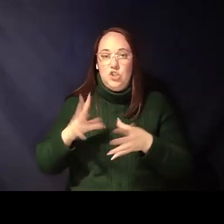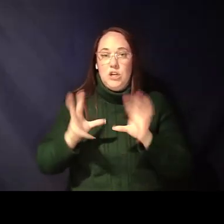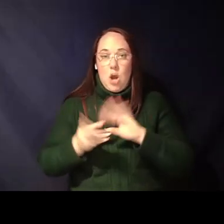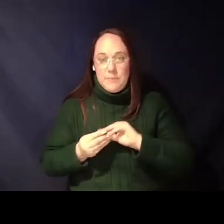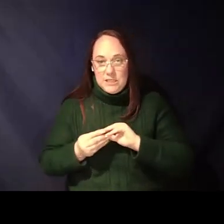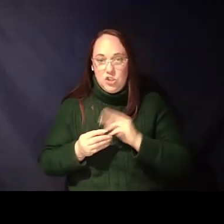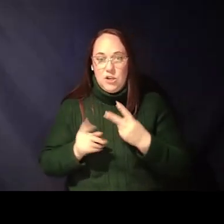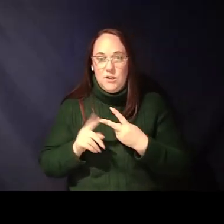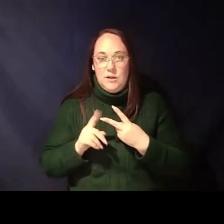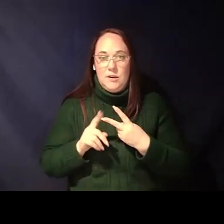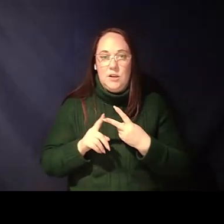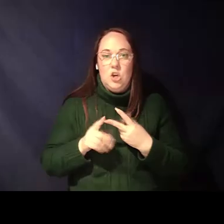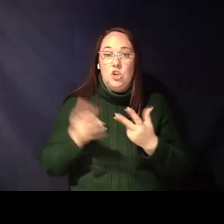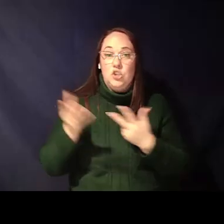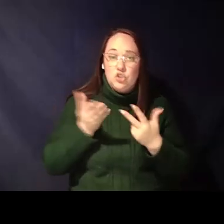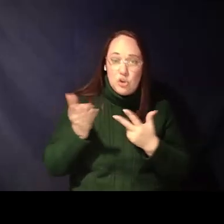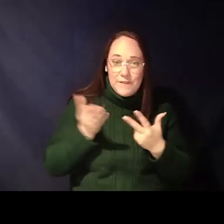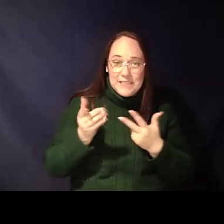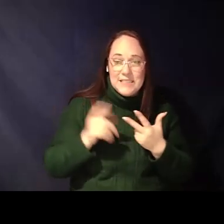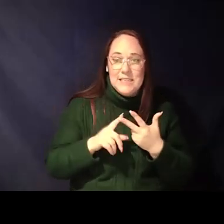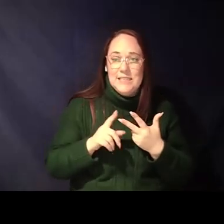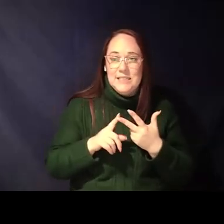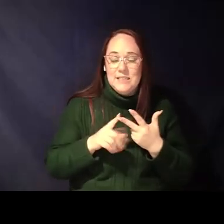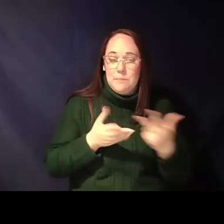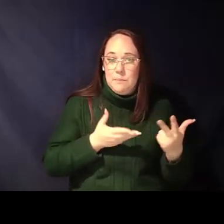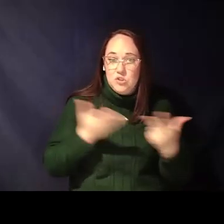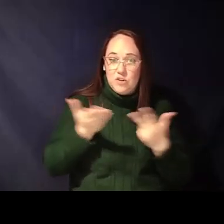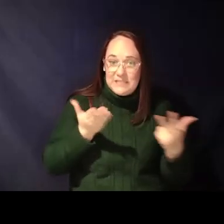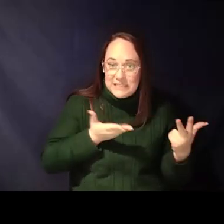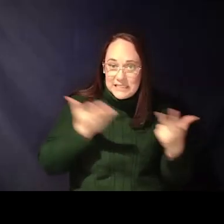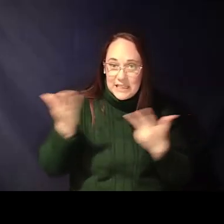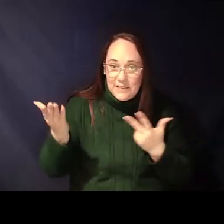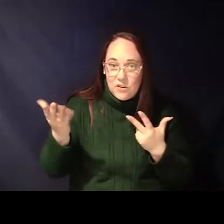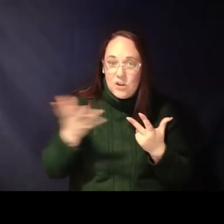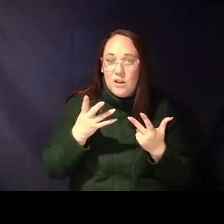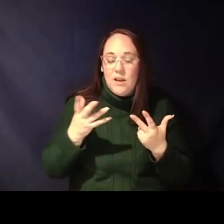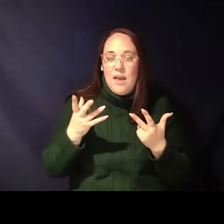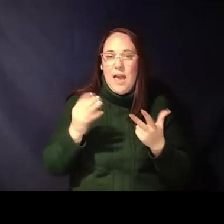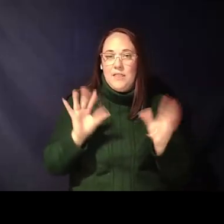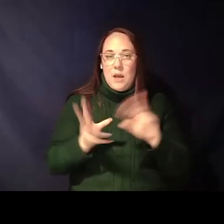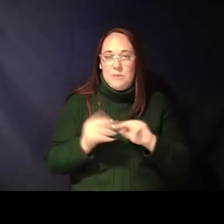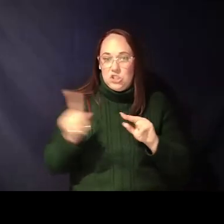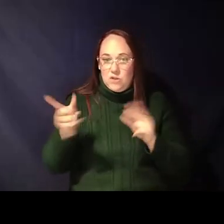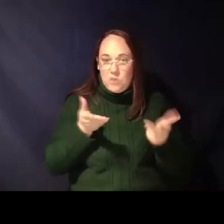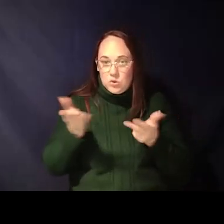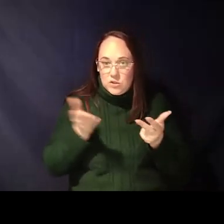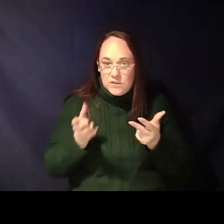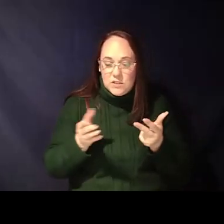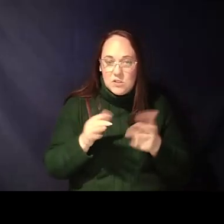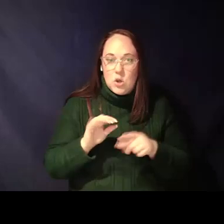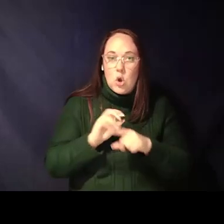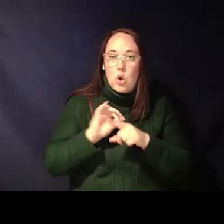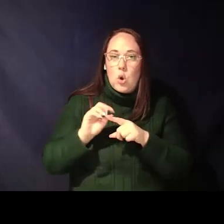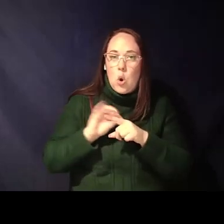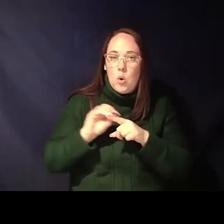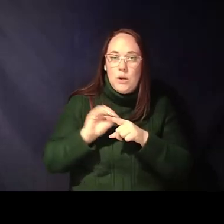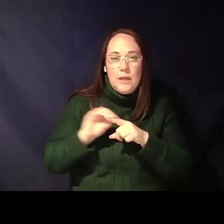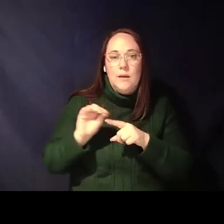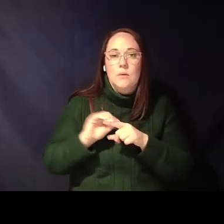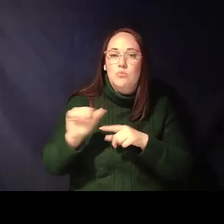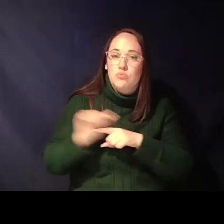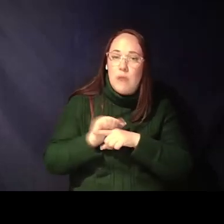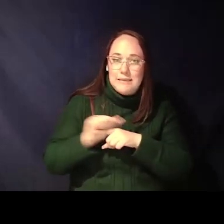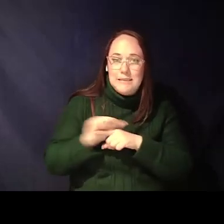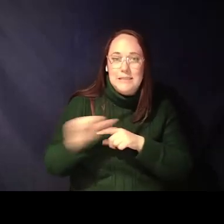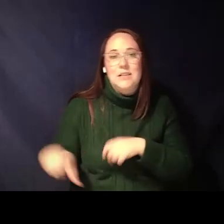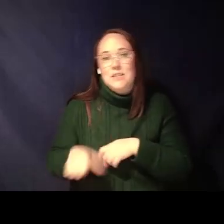another. Services being delivered and the composition of those services, coding practices are others.